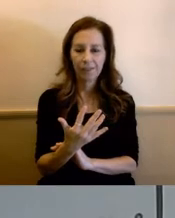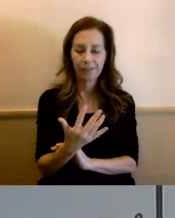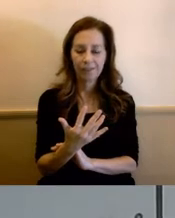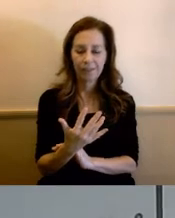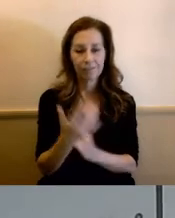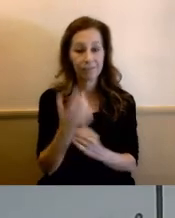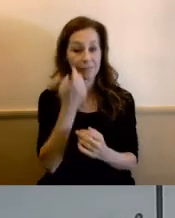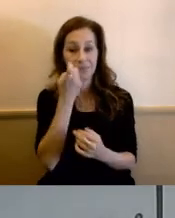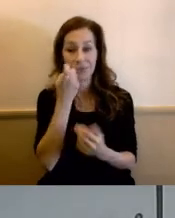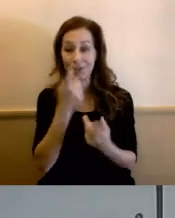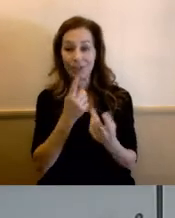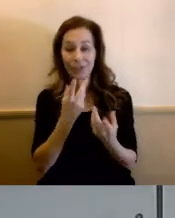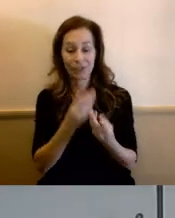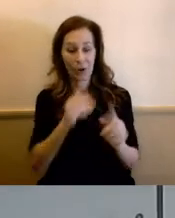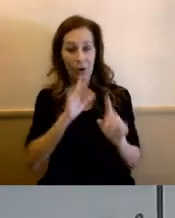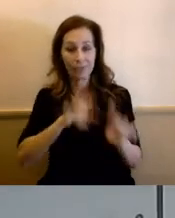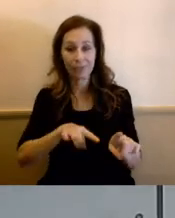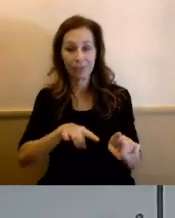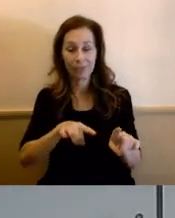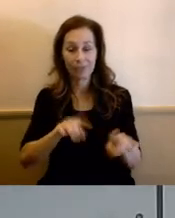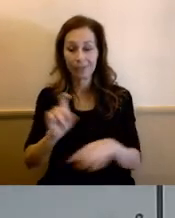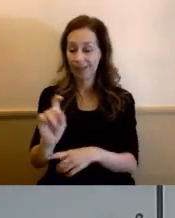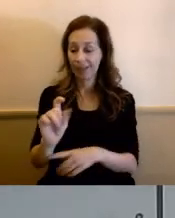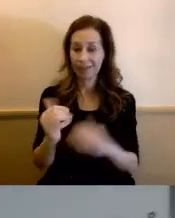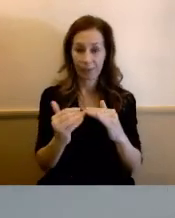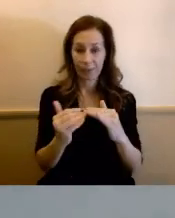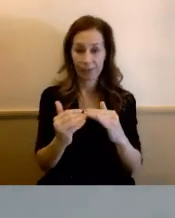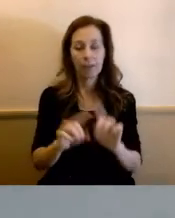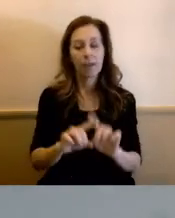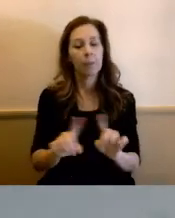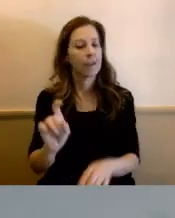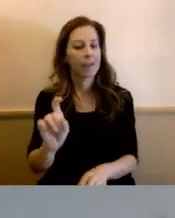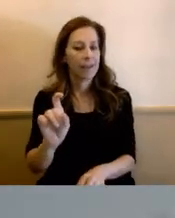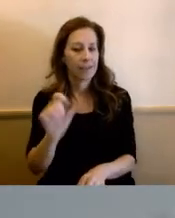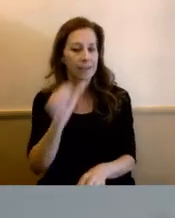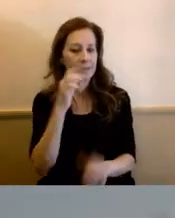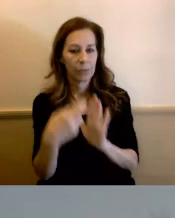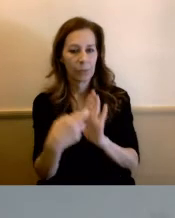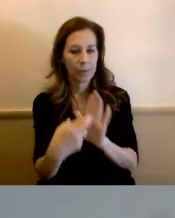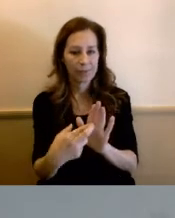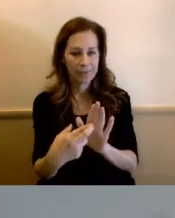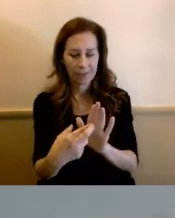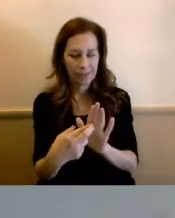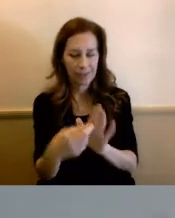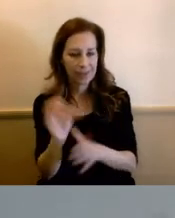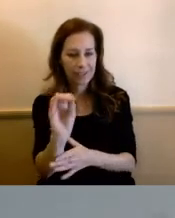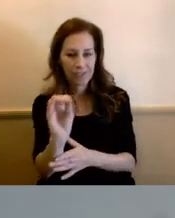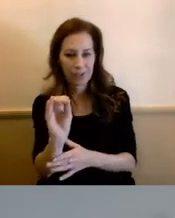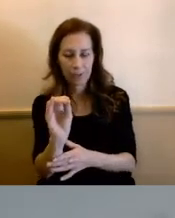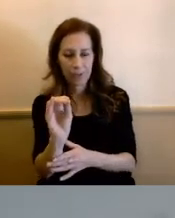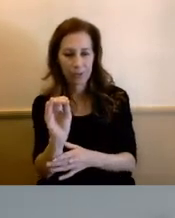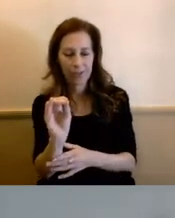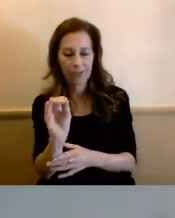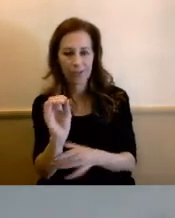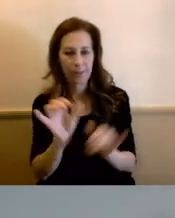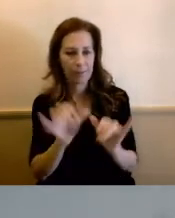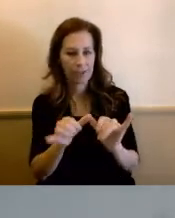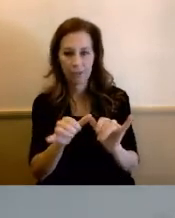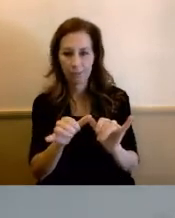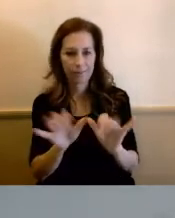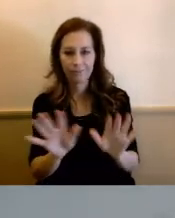x equals. But x does not represent the degree measurement. X